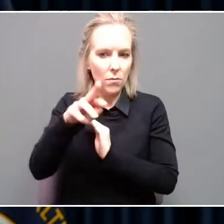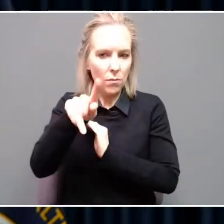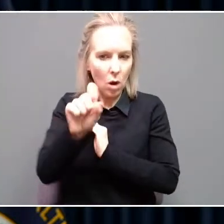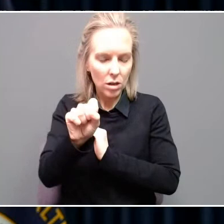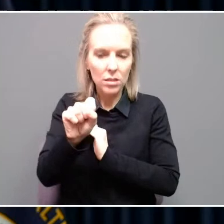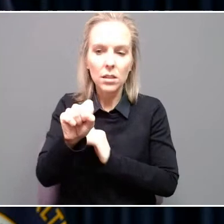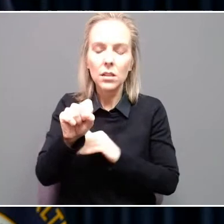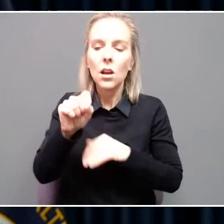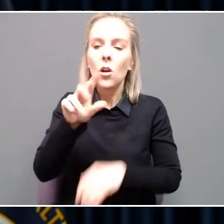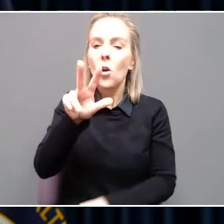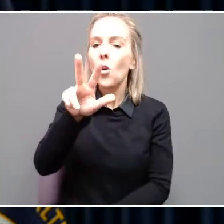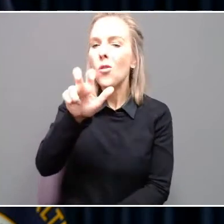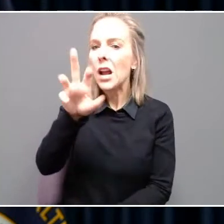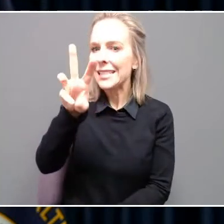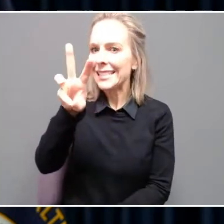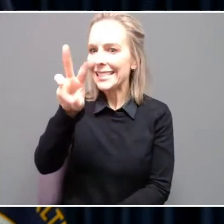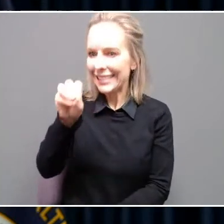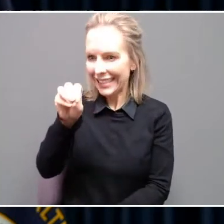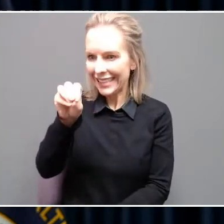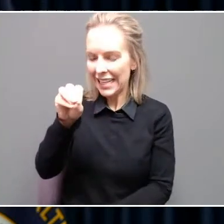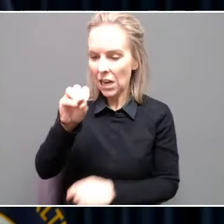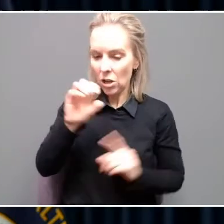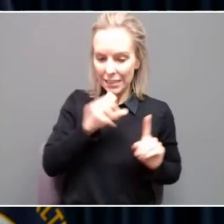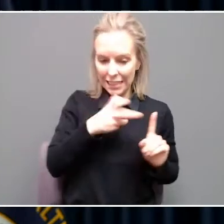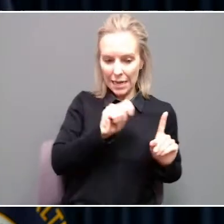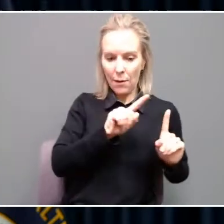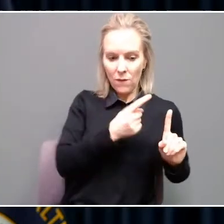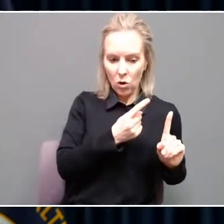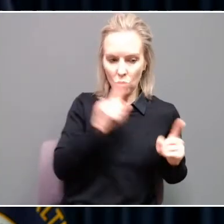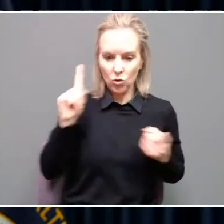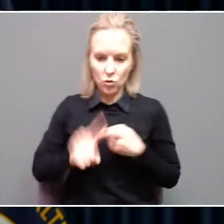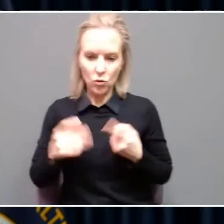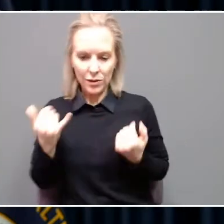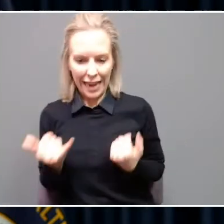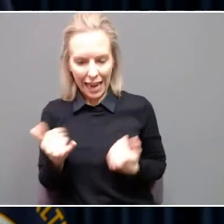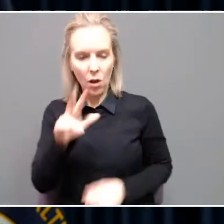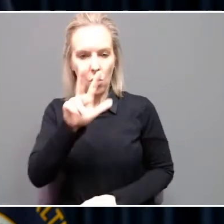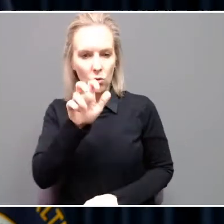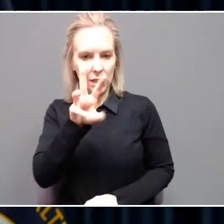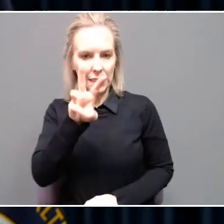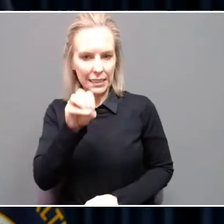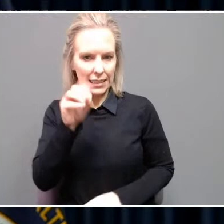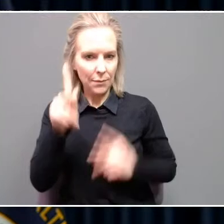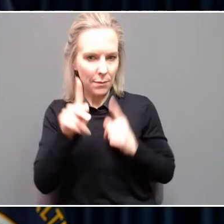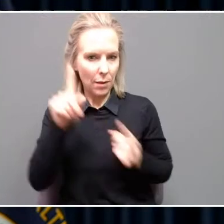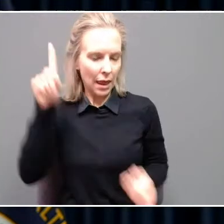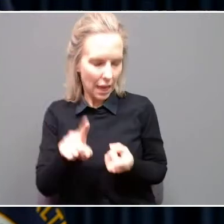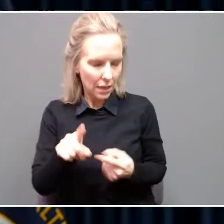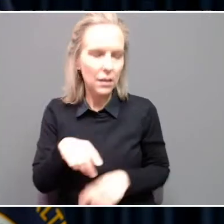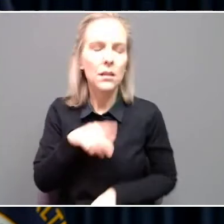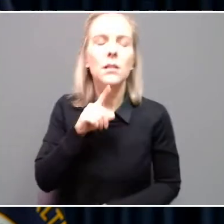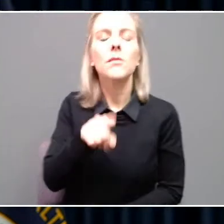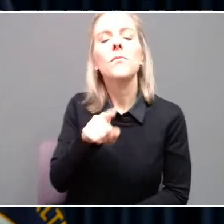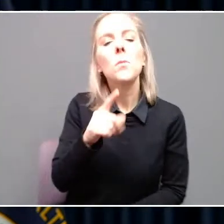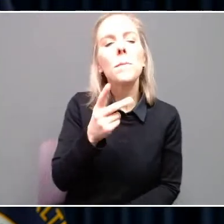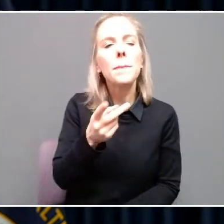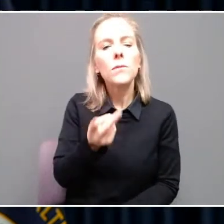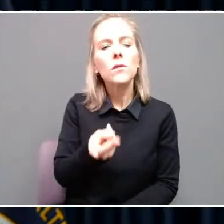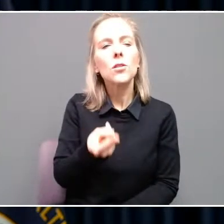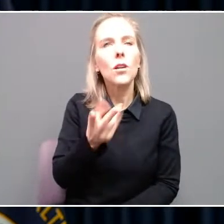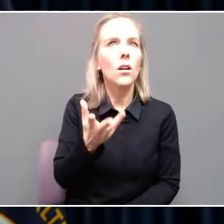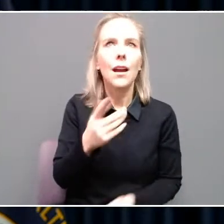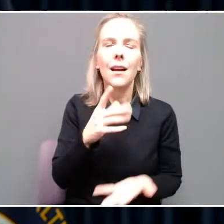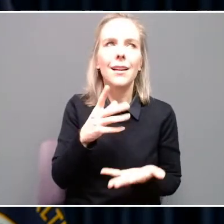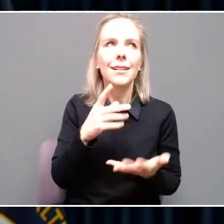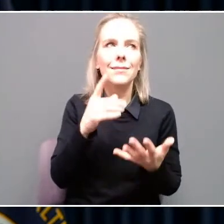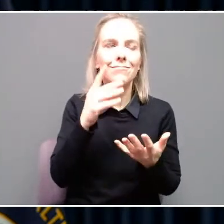360 on September 1st. 26 are at Jenny Wiley, 2 are at Carr Creek. I can't say enough